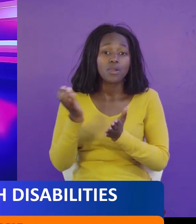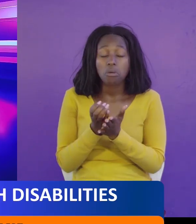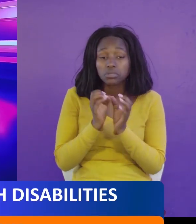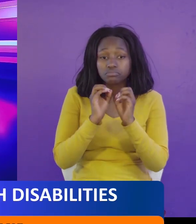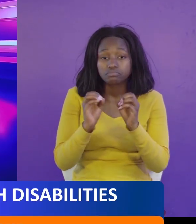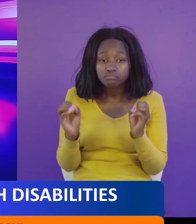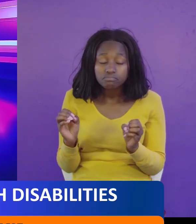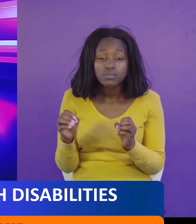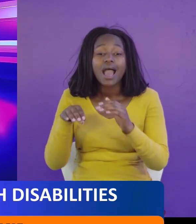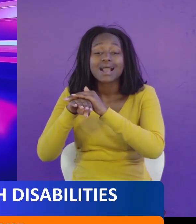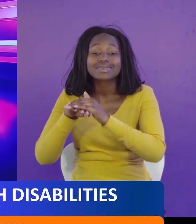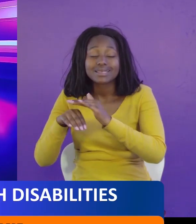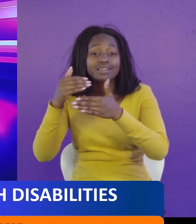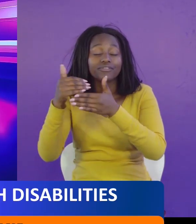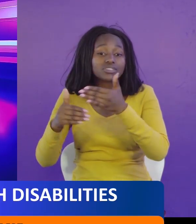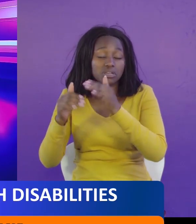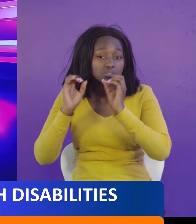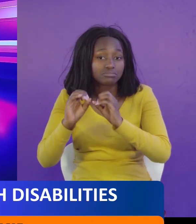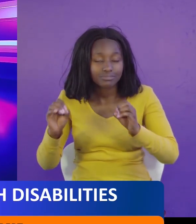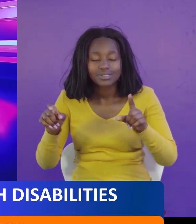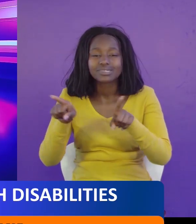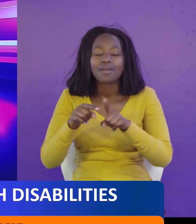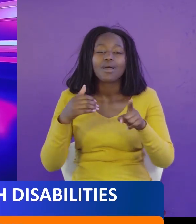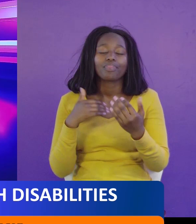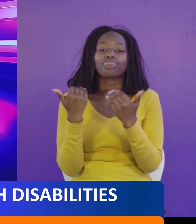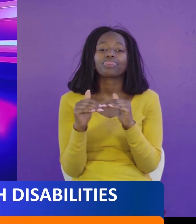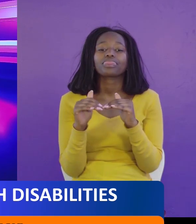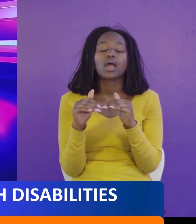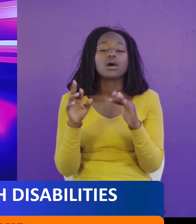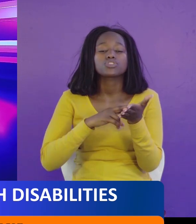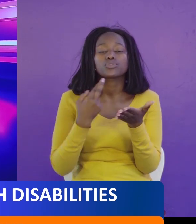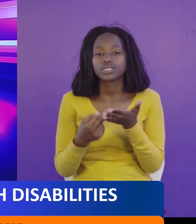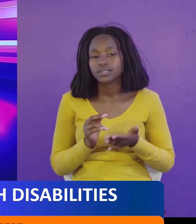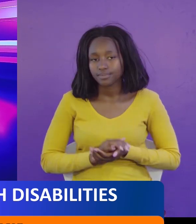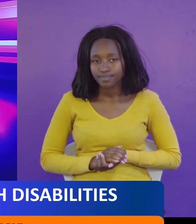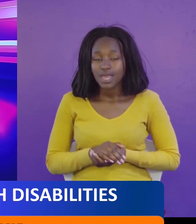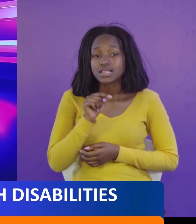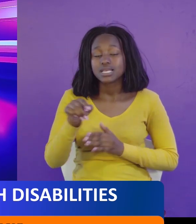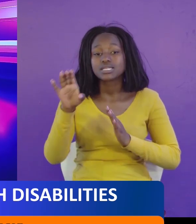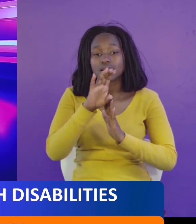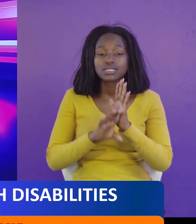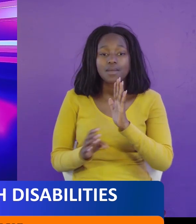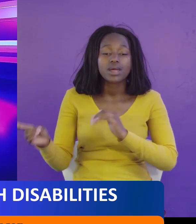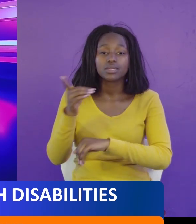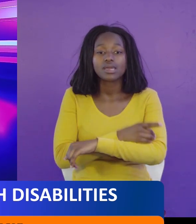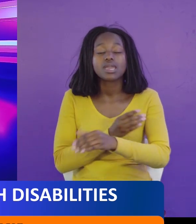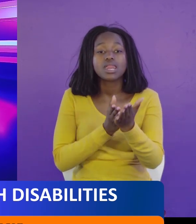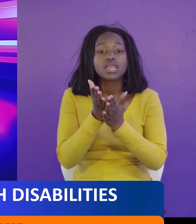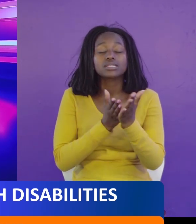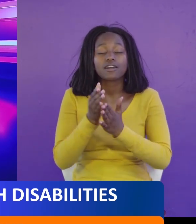infrastructure, and limited resources. Katiba Day should serve as a